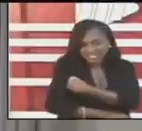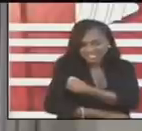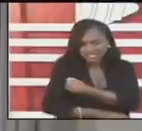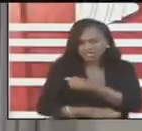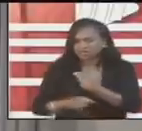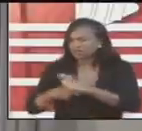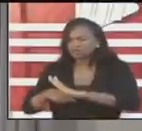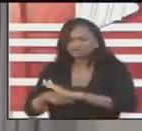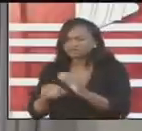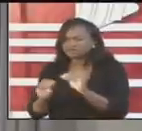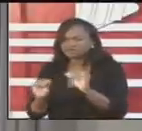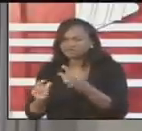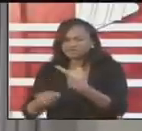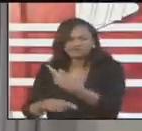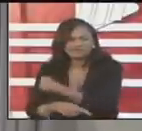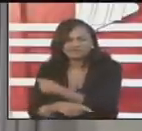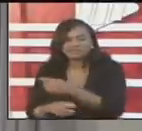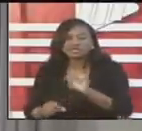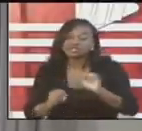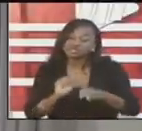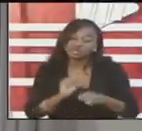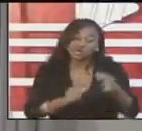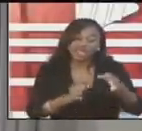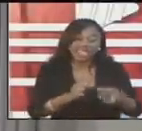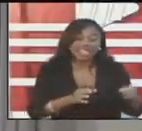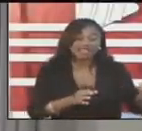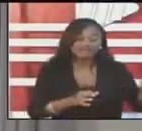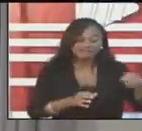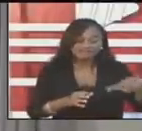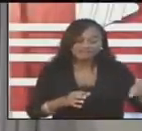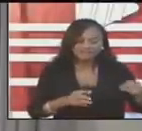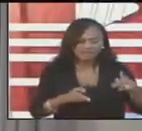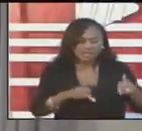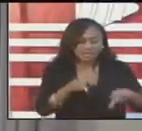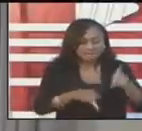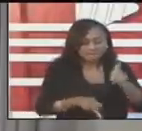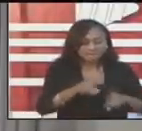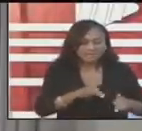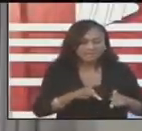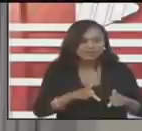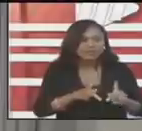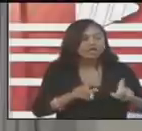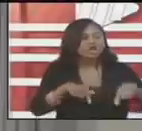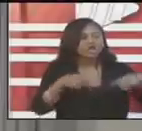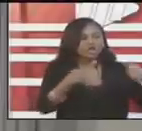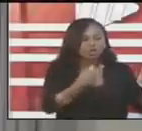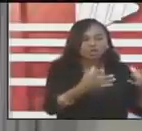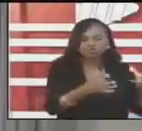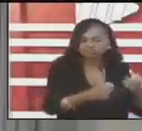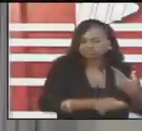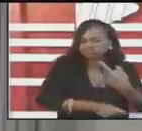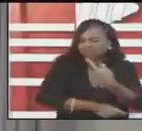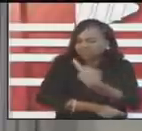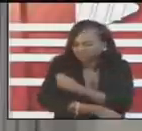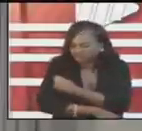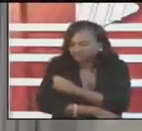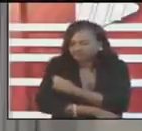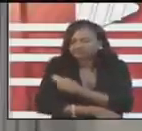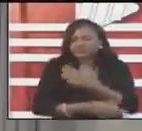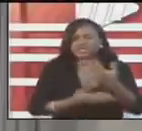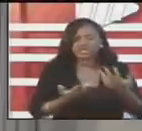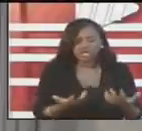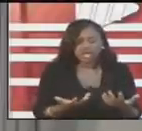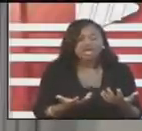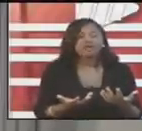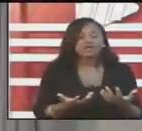populations heed the call to get vaccinated, we could have avoided the major part of those 41. I'm